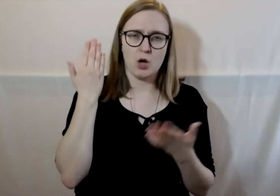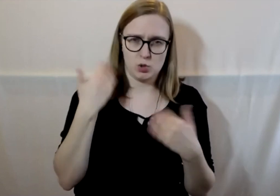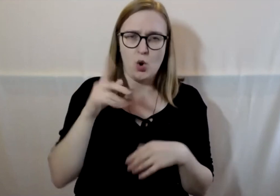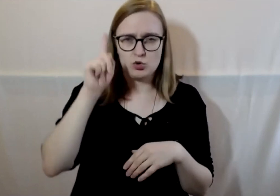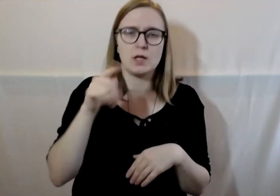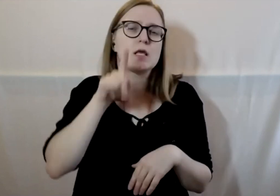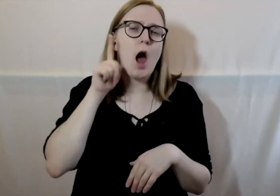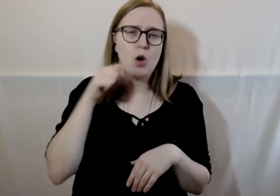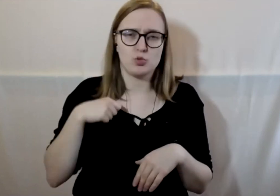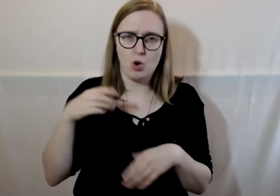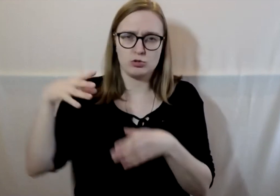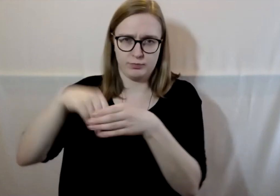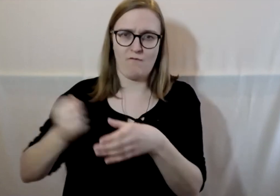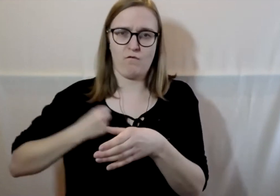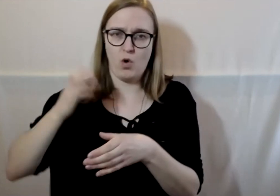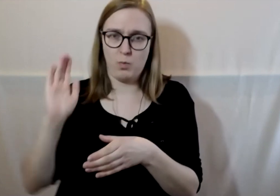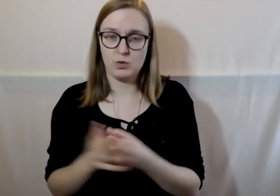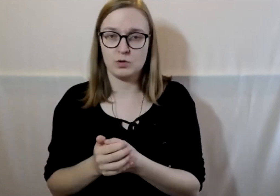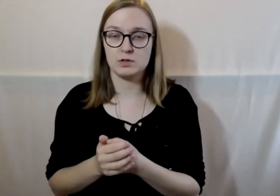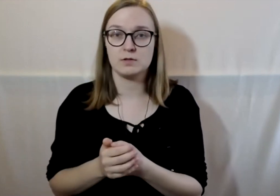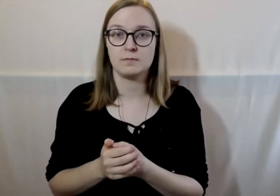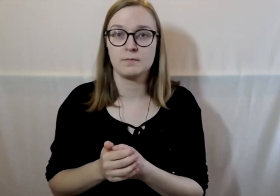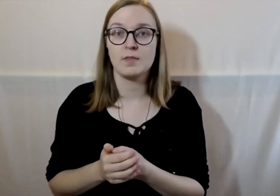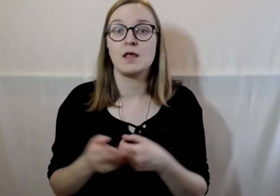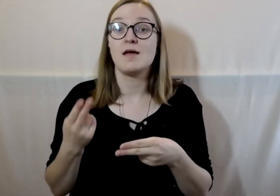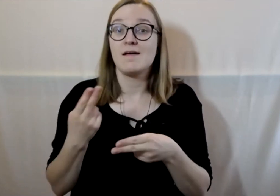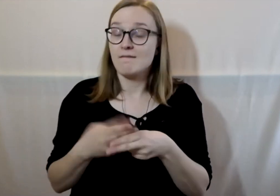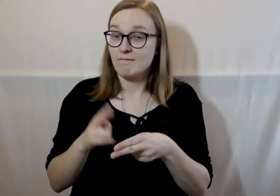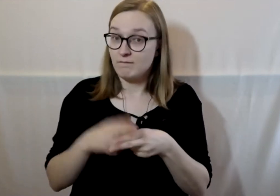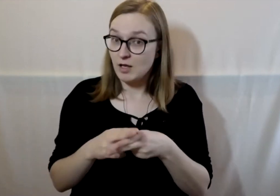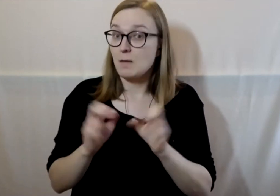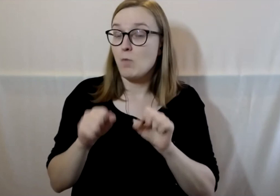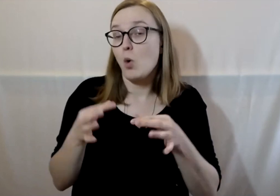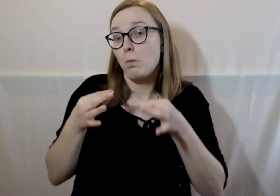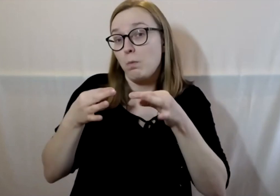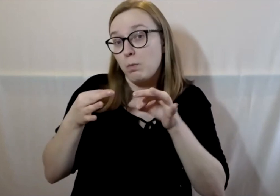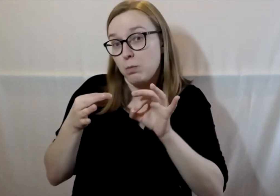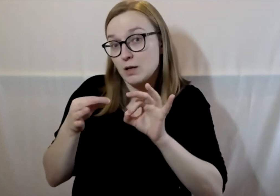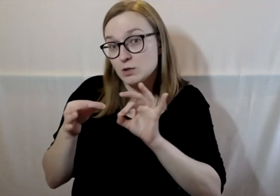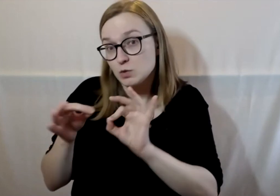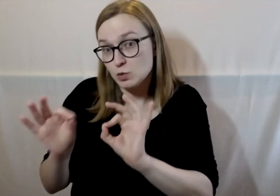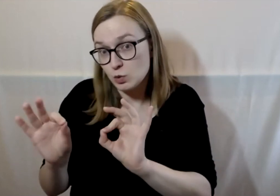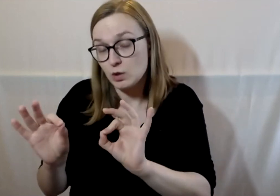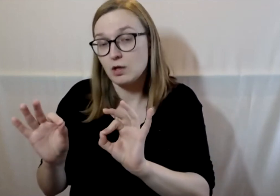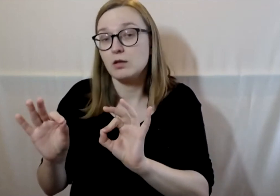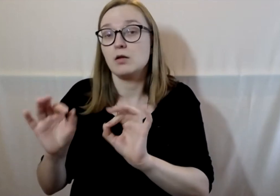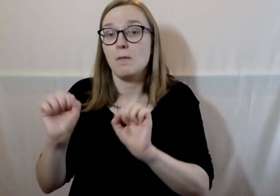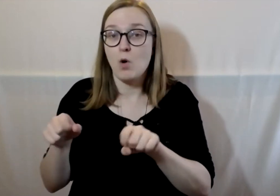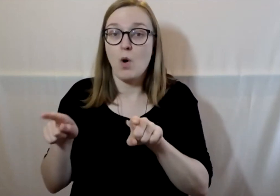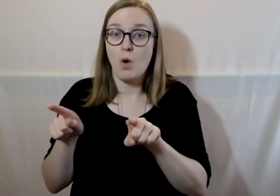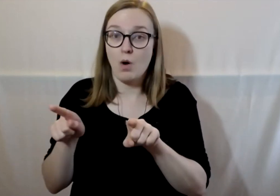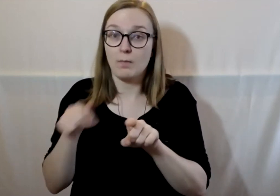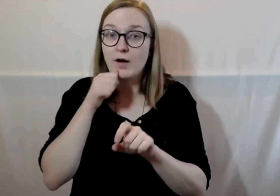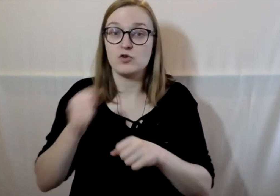have a possibility to take requalification studies, and they could come to school to teach. That's all from our